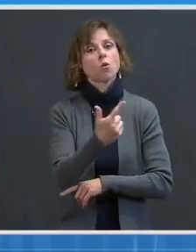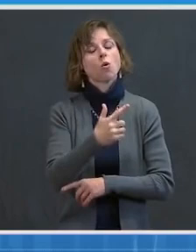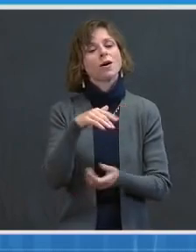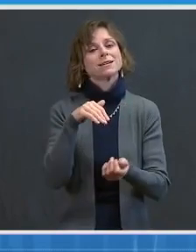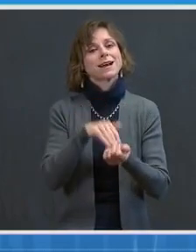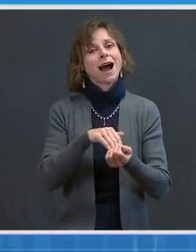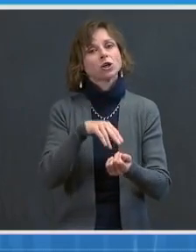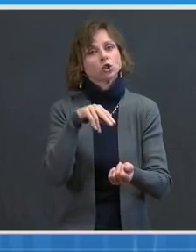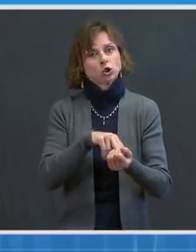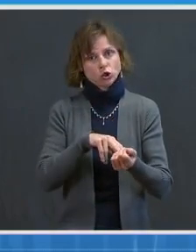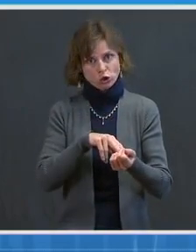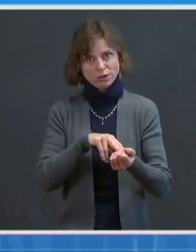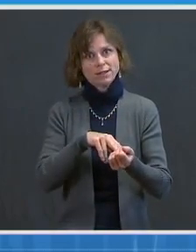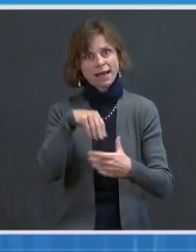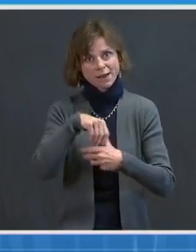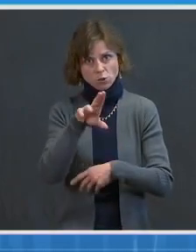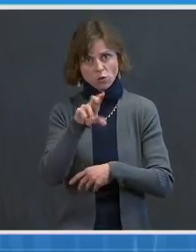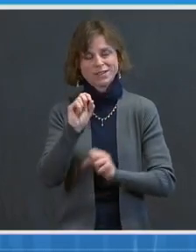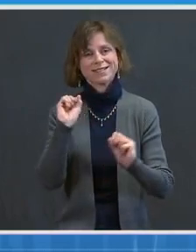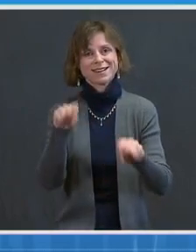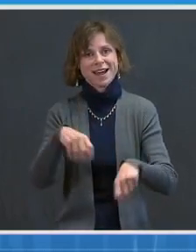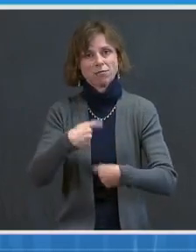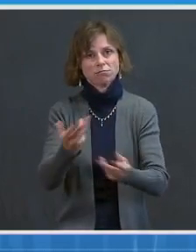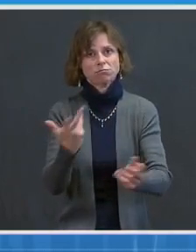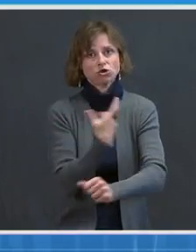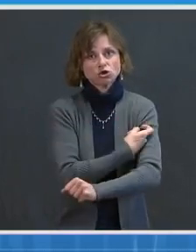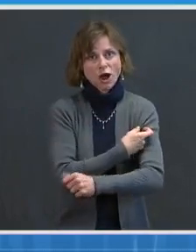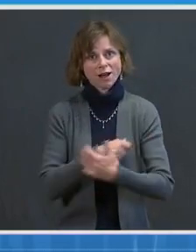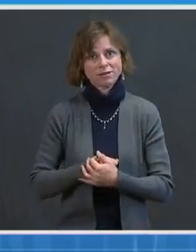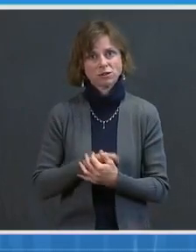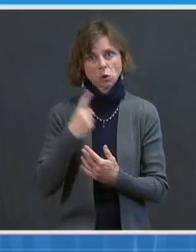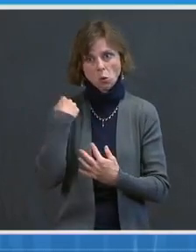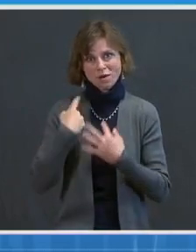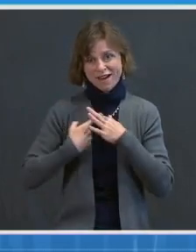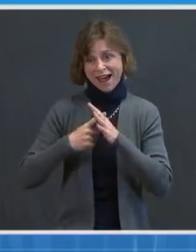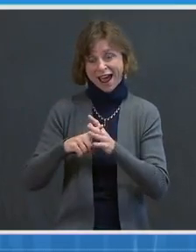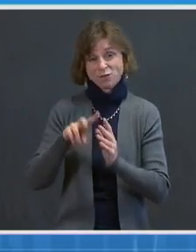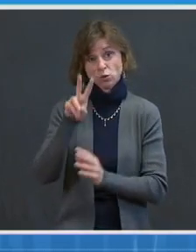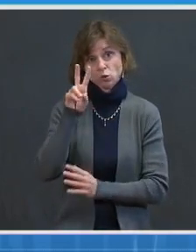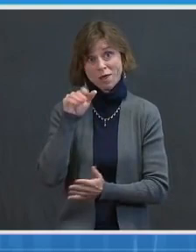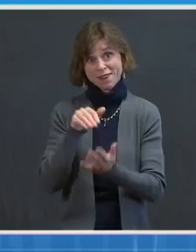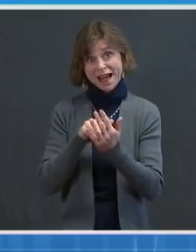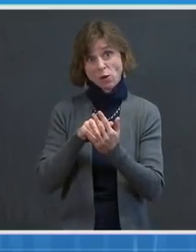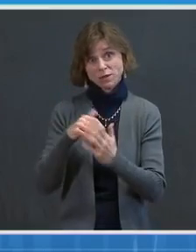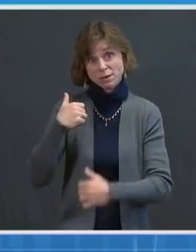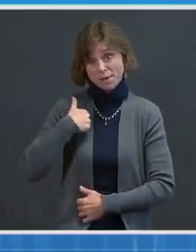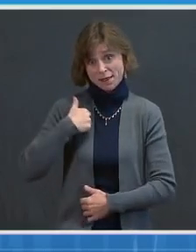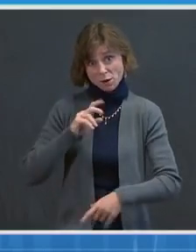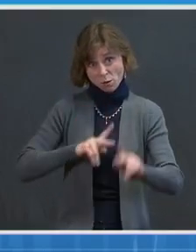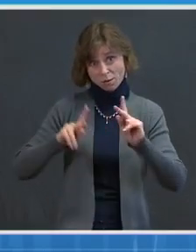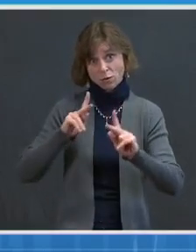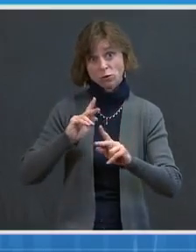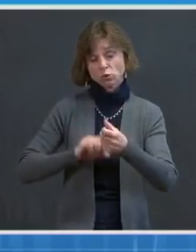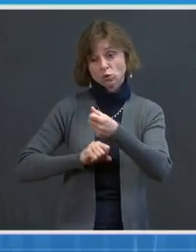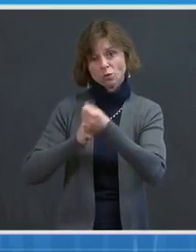shots. We've mobilized more than 2,000 military men and women to support community vaccination